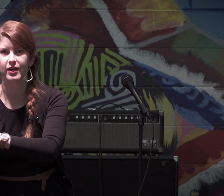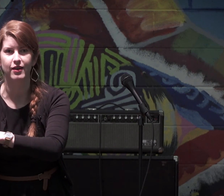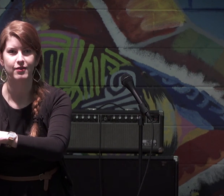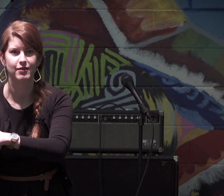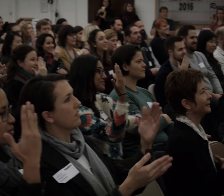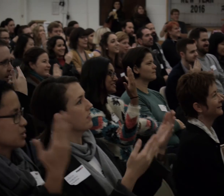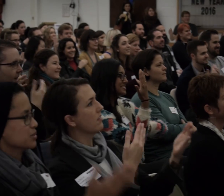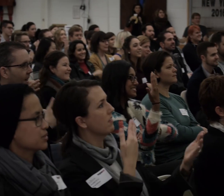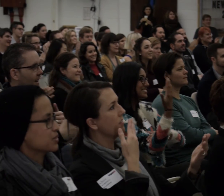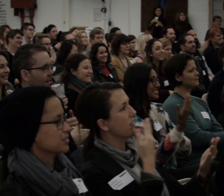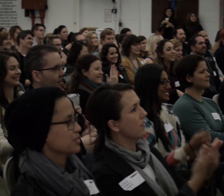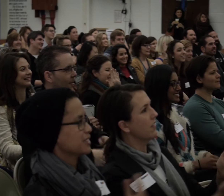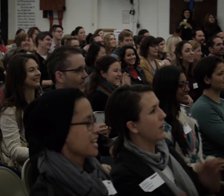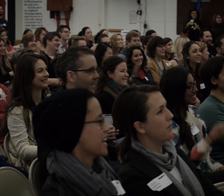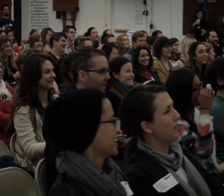Good morning.